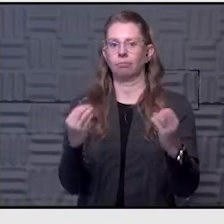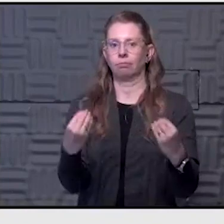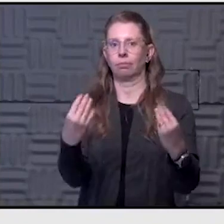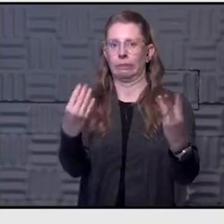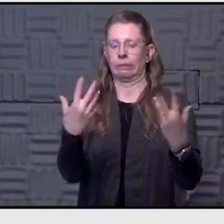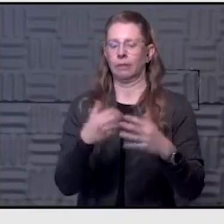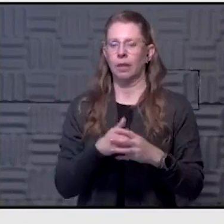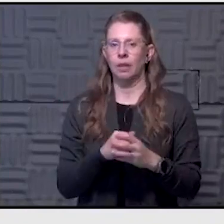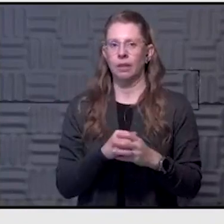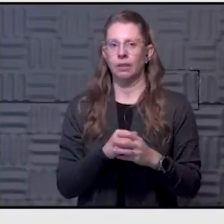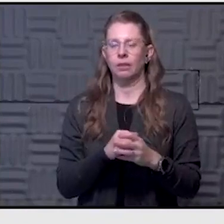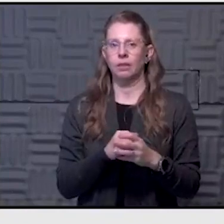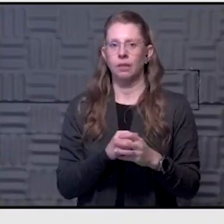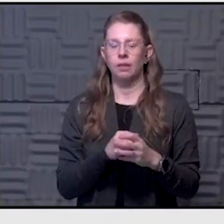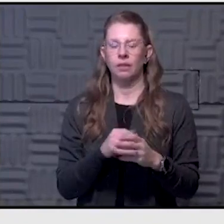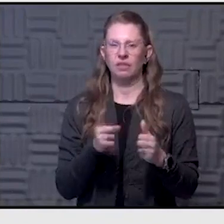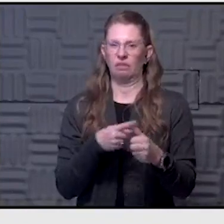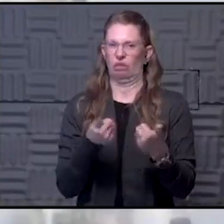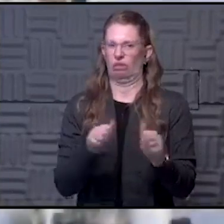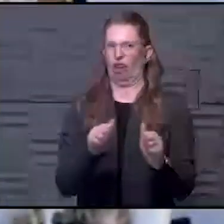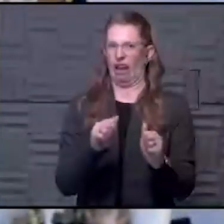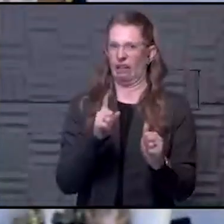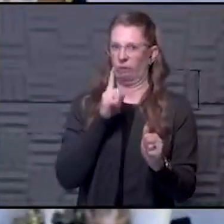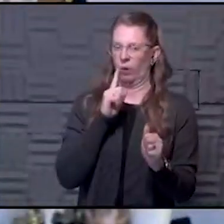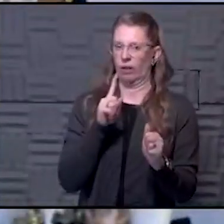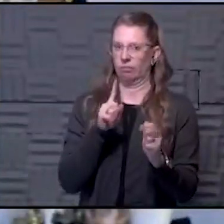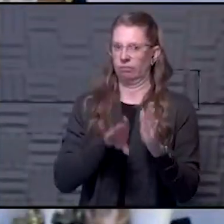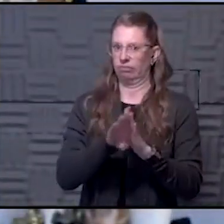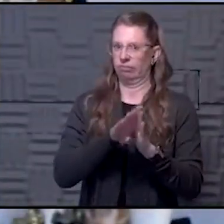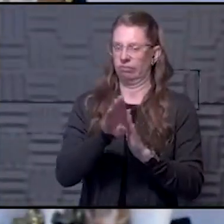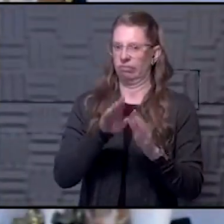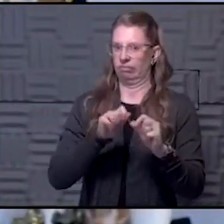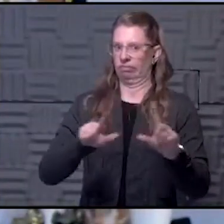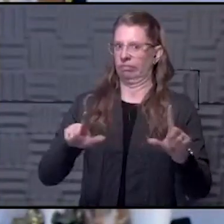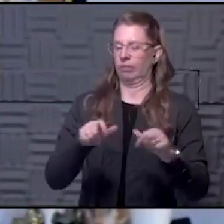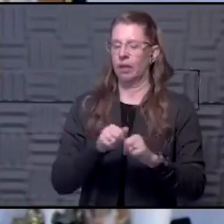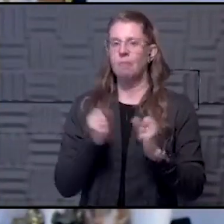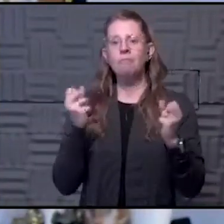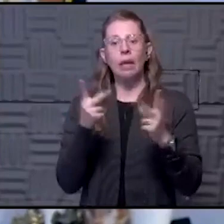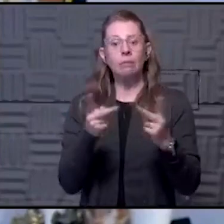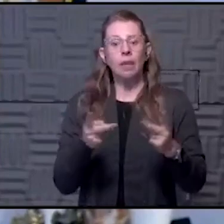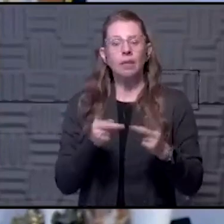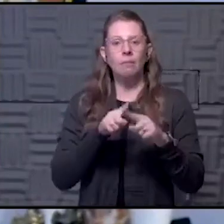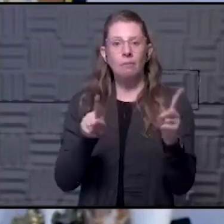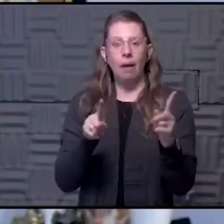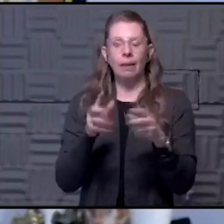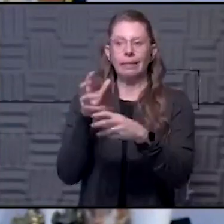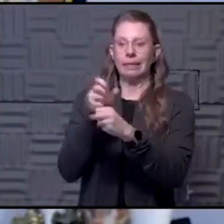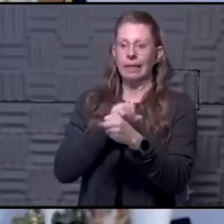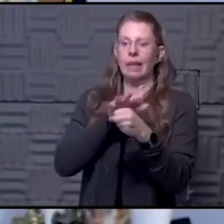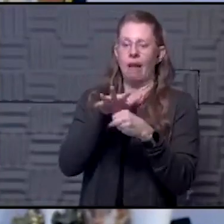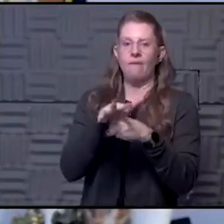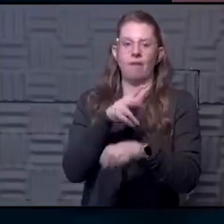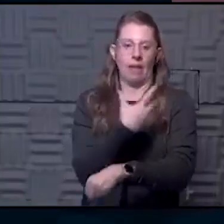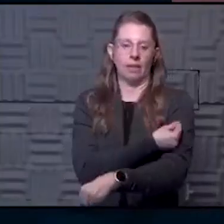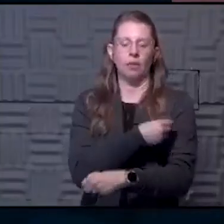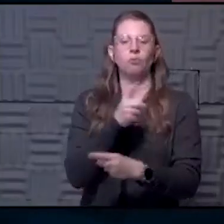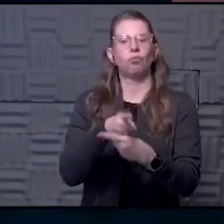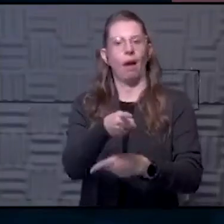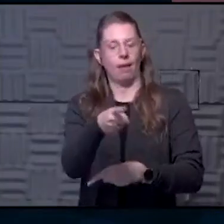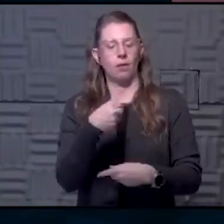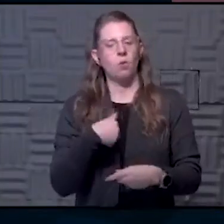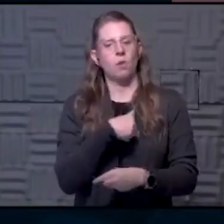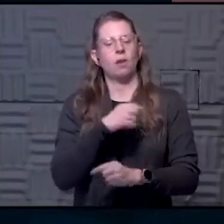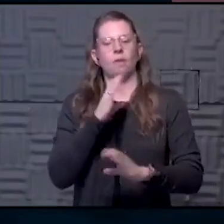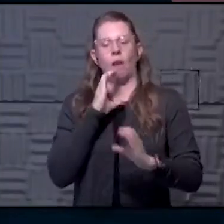at it. I think you'll see that there's plenty of places. It's just a matter of getting enough vaccine. I tell you, we have